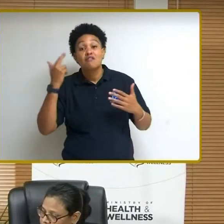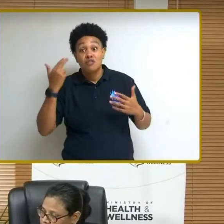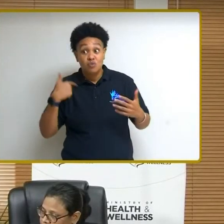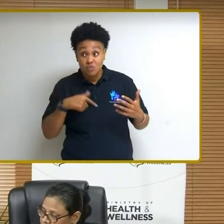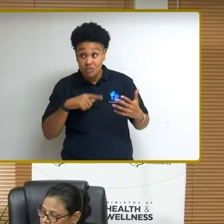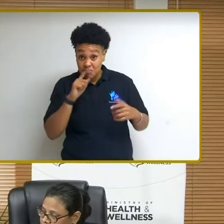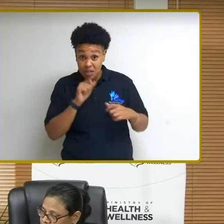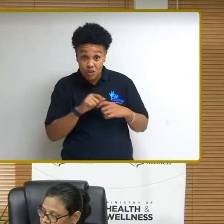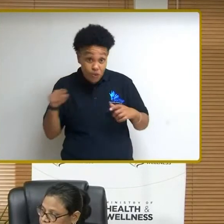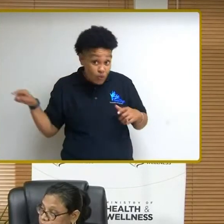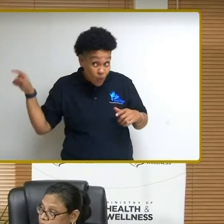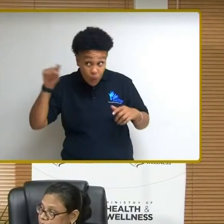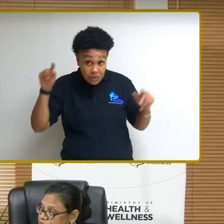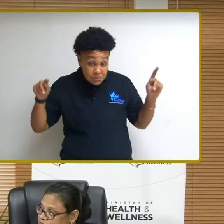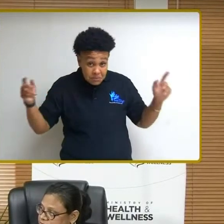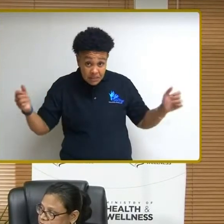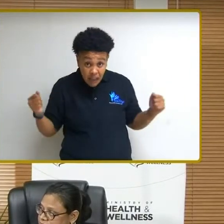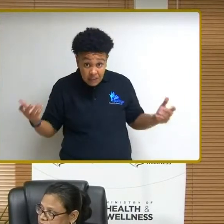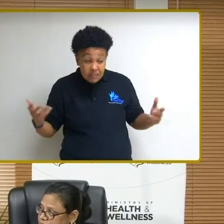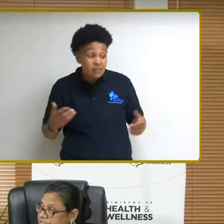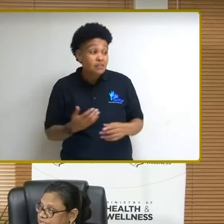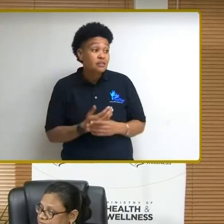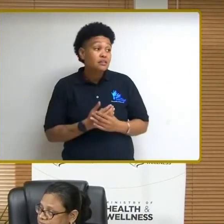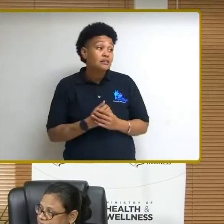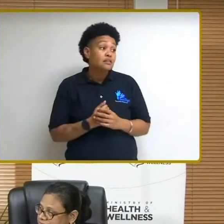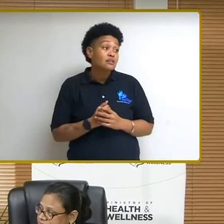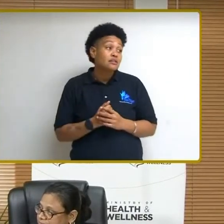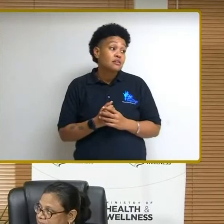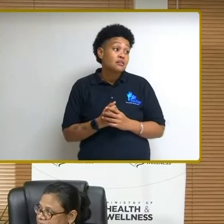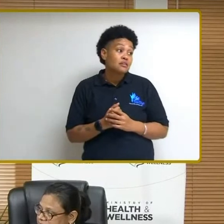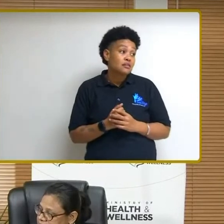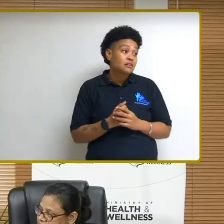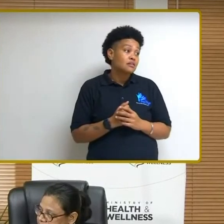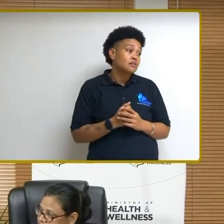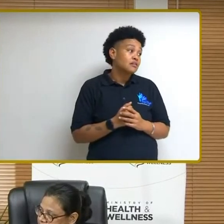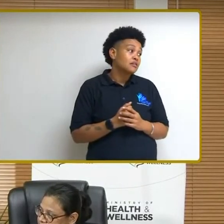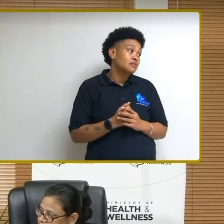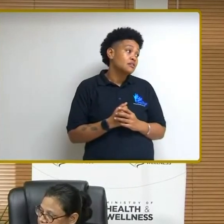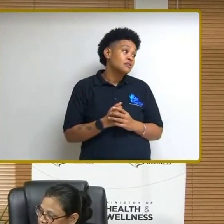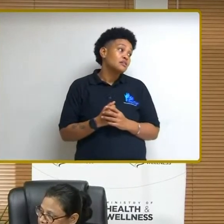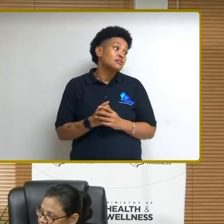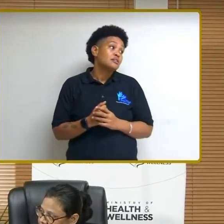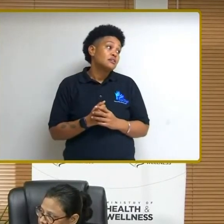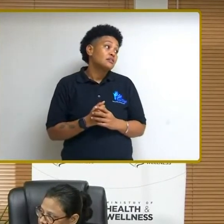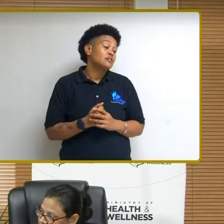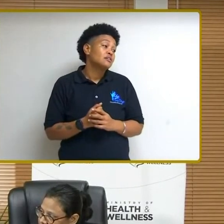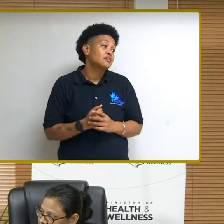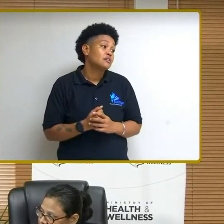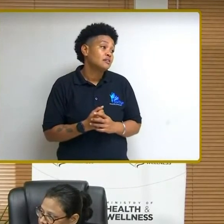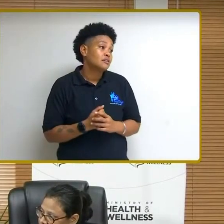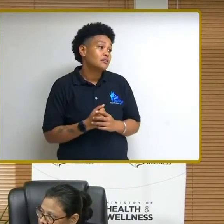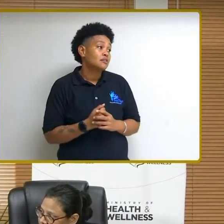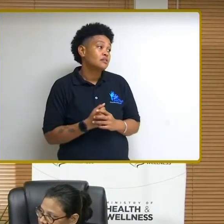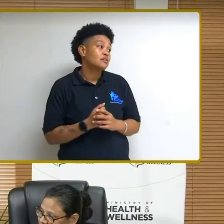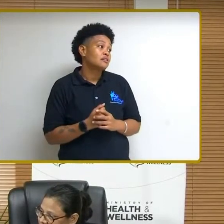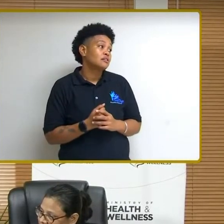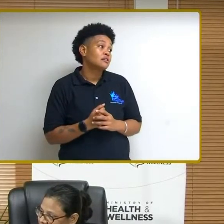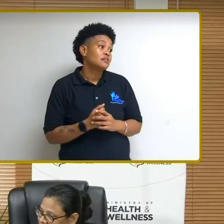we making sure that all those people are vaccinated? Thank you.